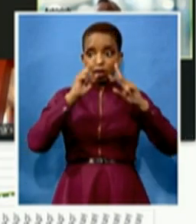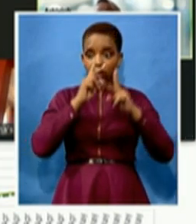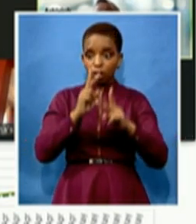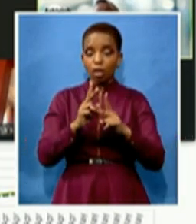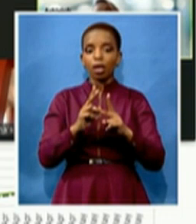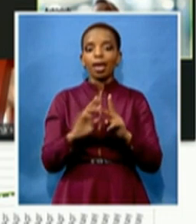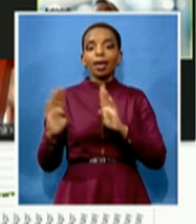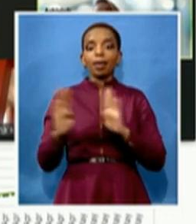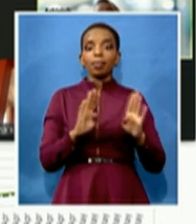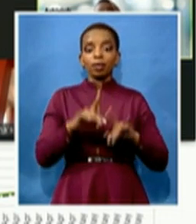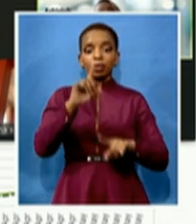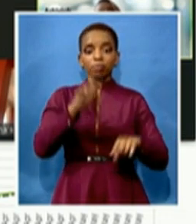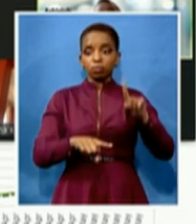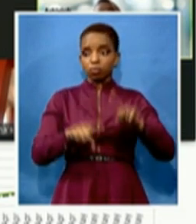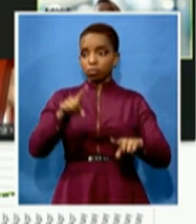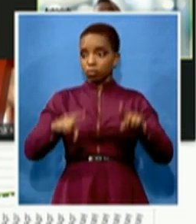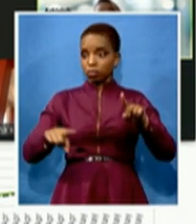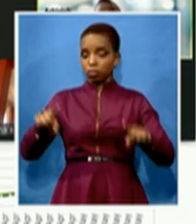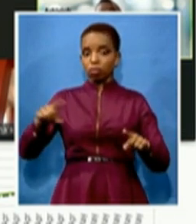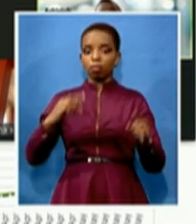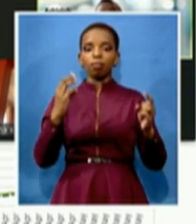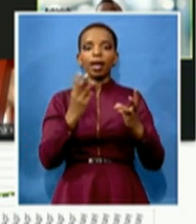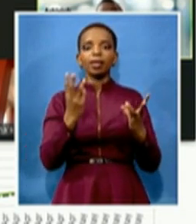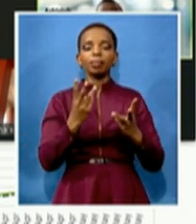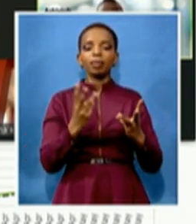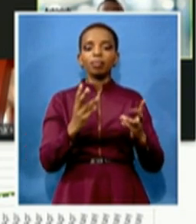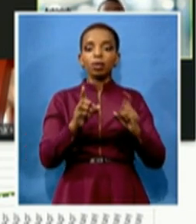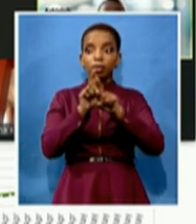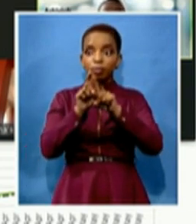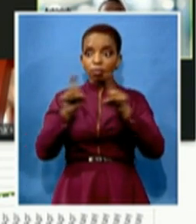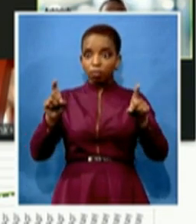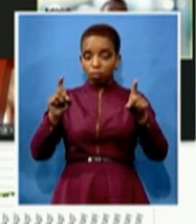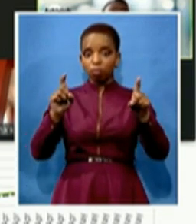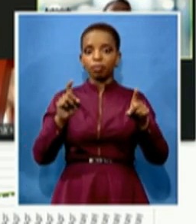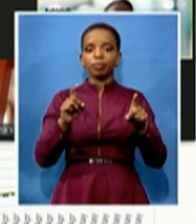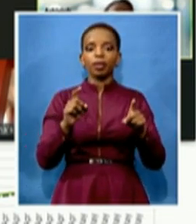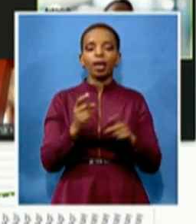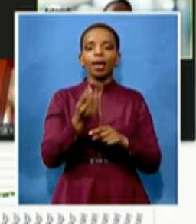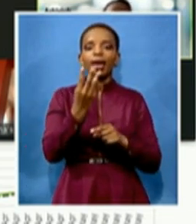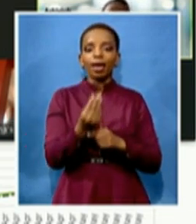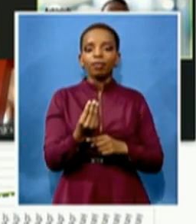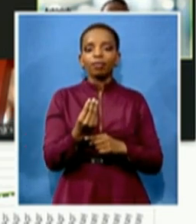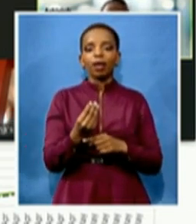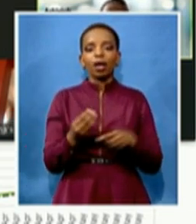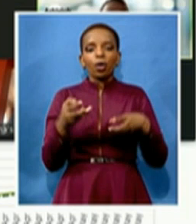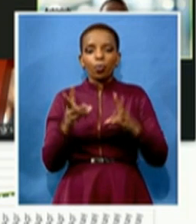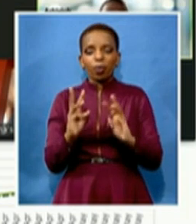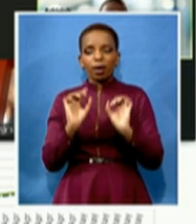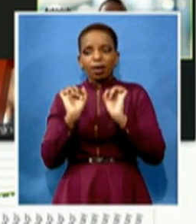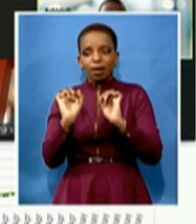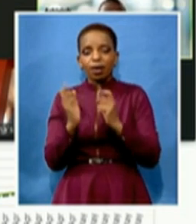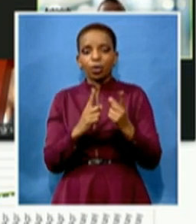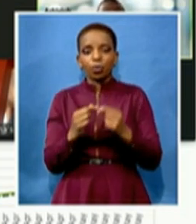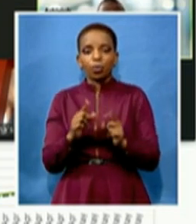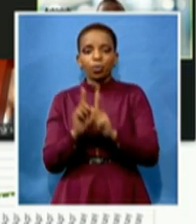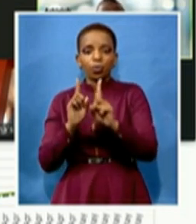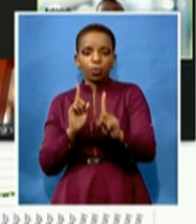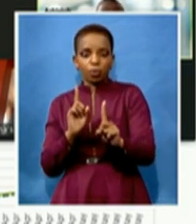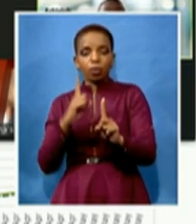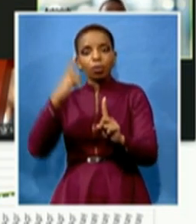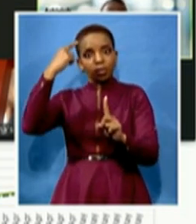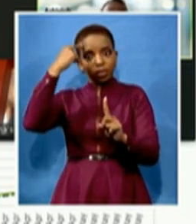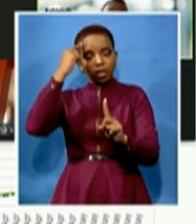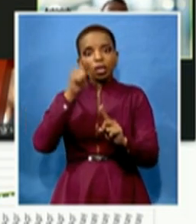by various forms of social distancing, we believe that this is our best estimate in terms of the results.